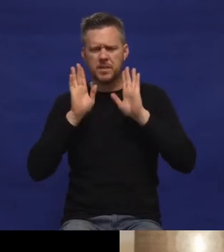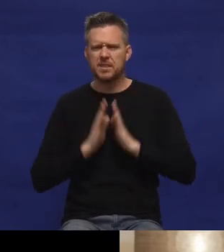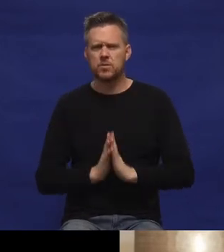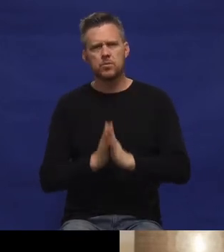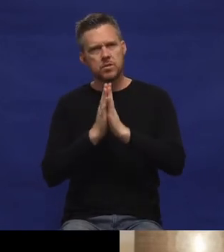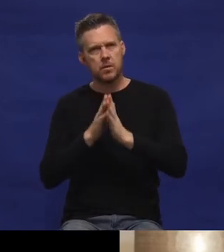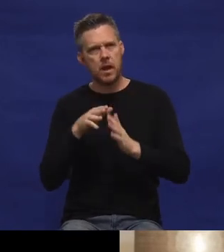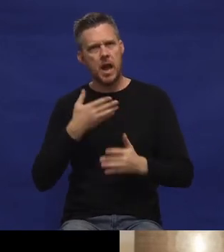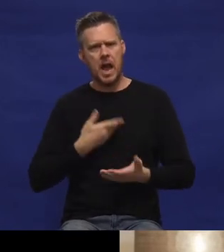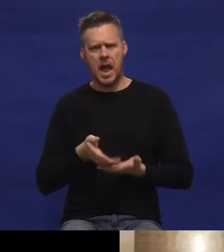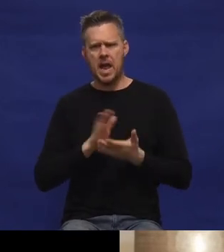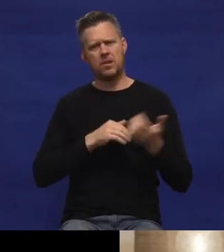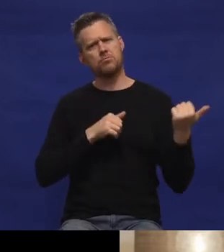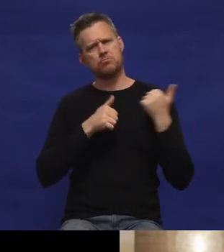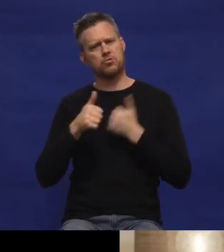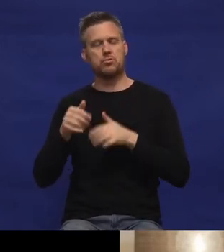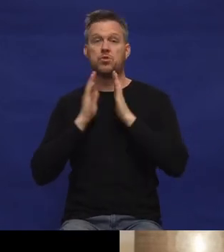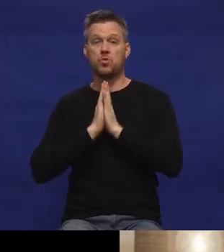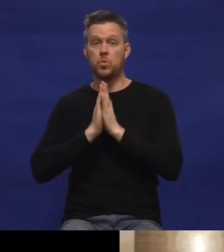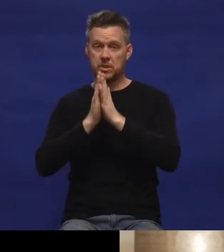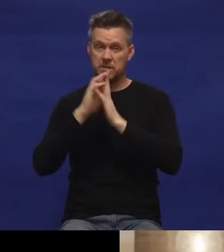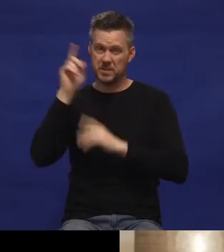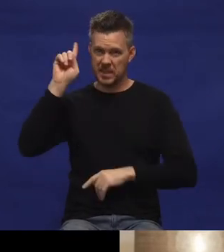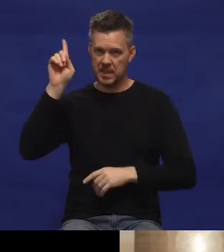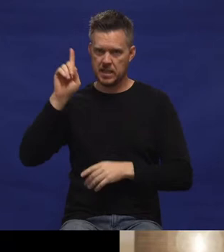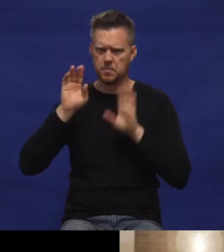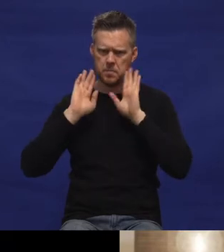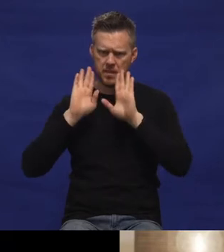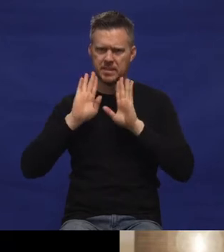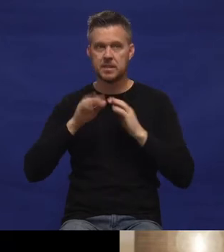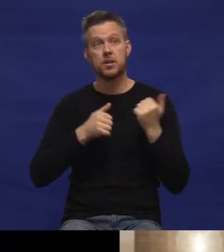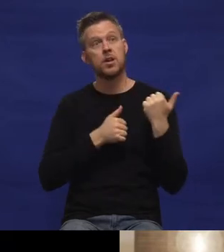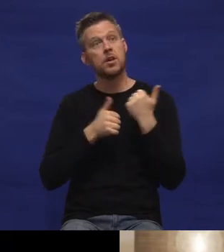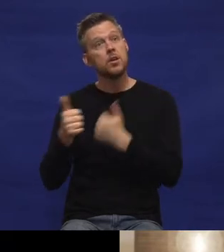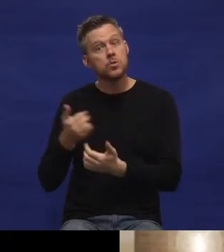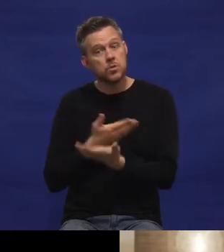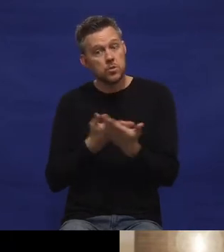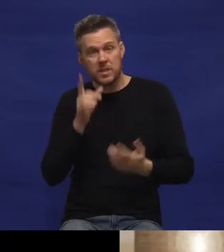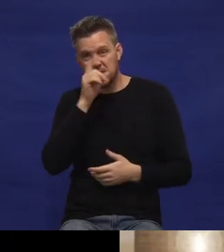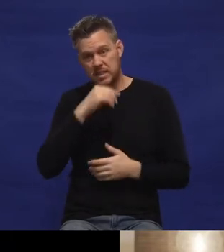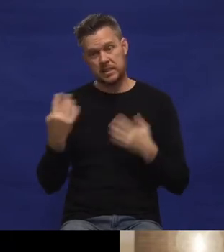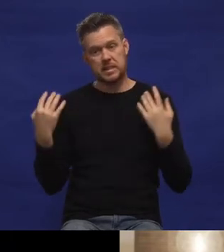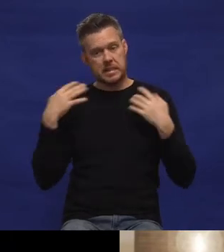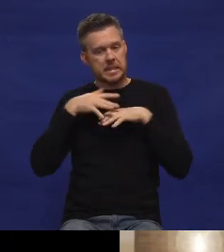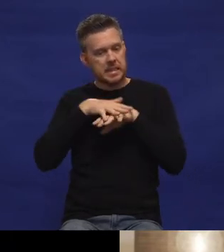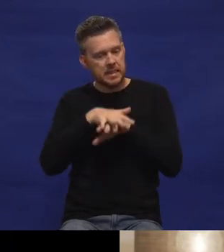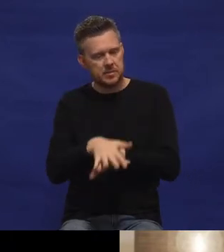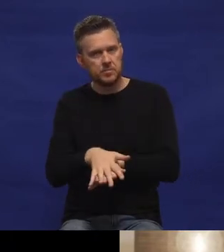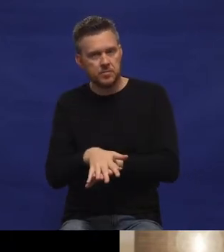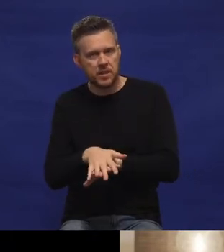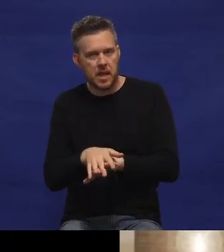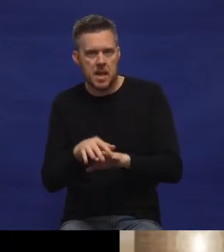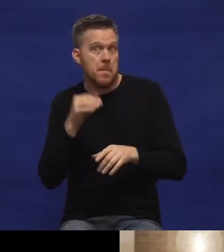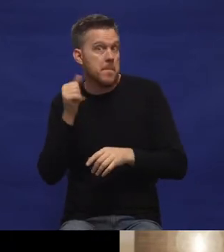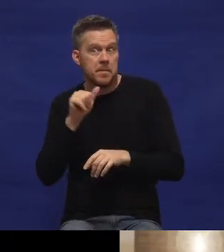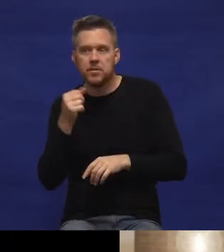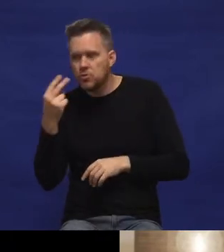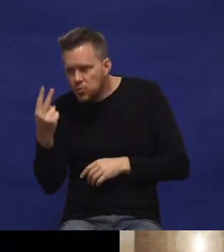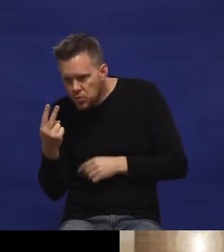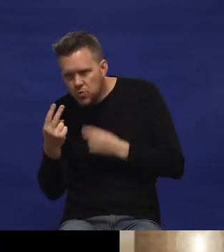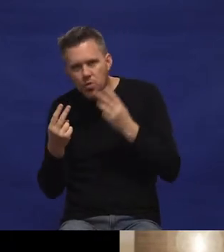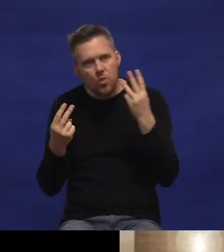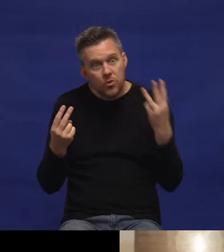How good was the worship today? Outstanding. It's so good that we get to come together, even if it's in twos